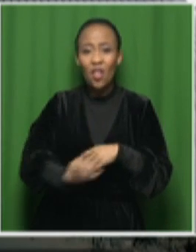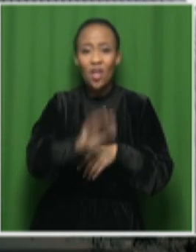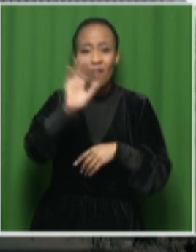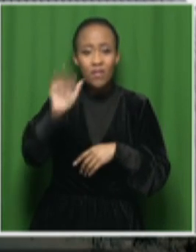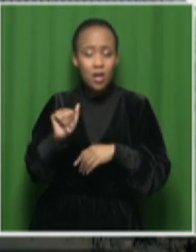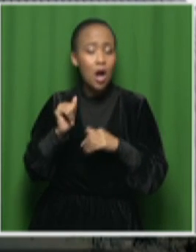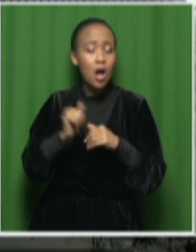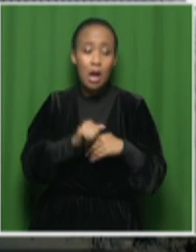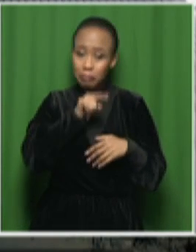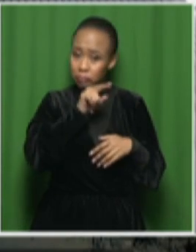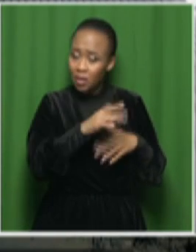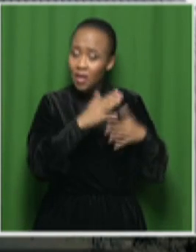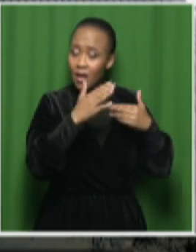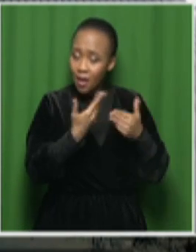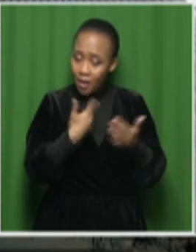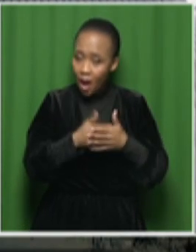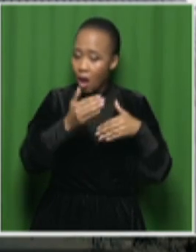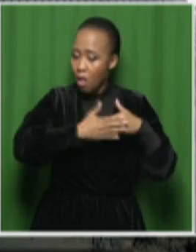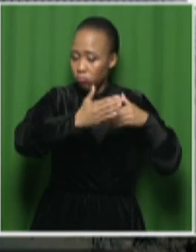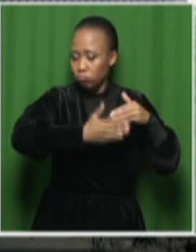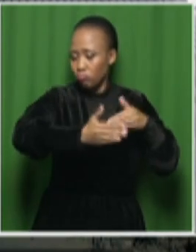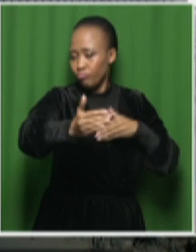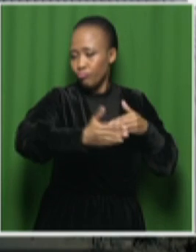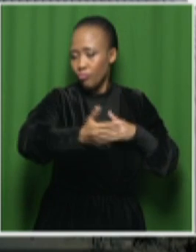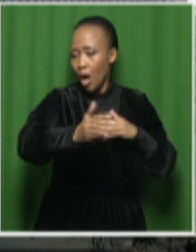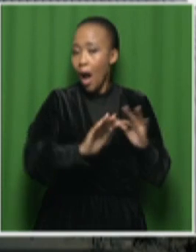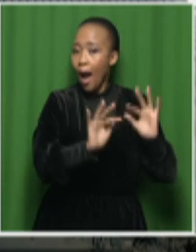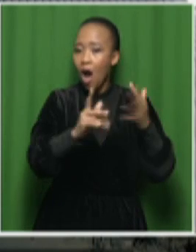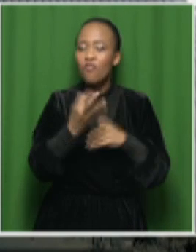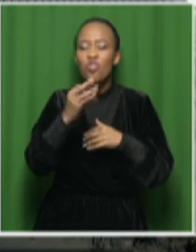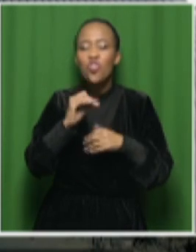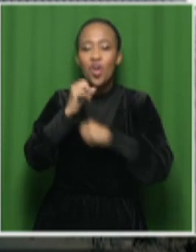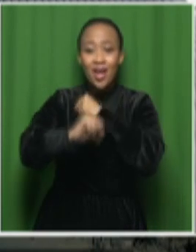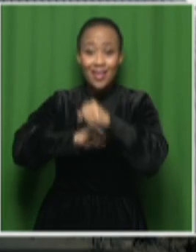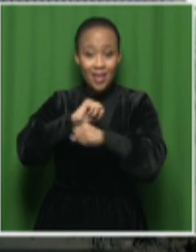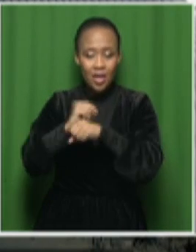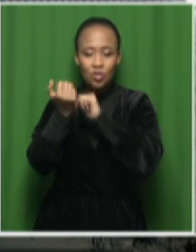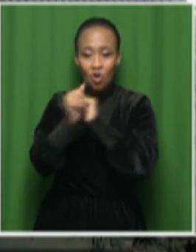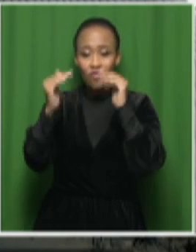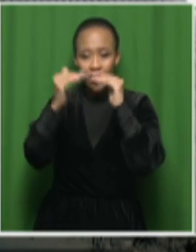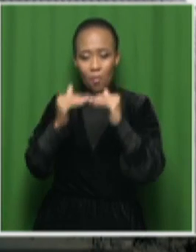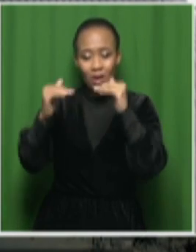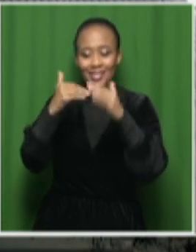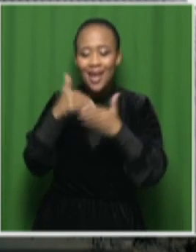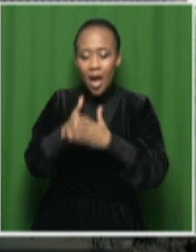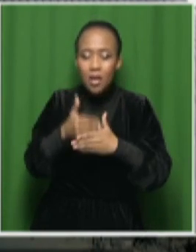populism can go in our 30-year dispensation of democracy and beyond.